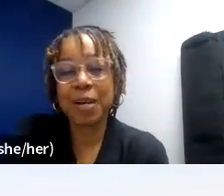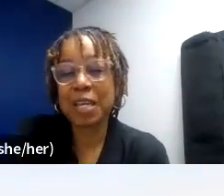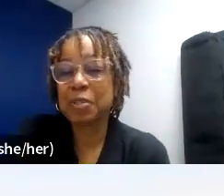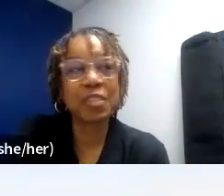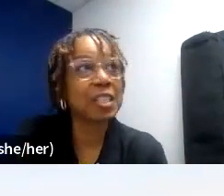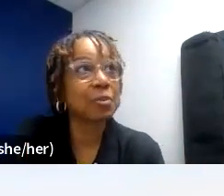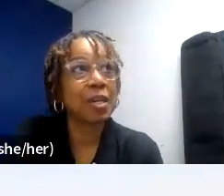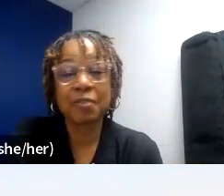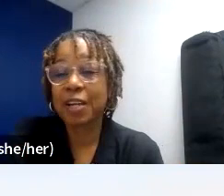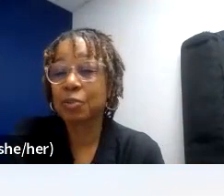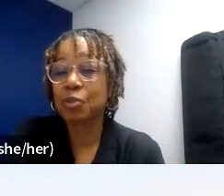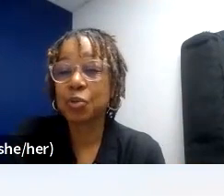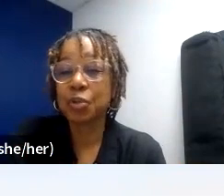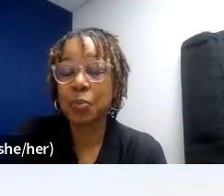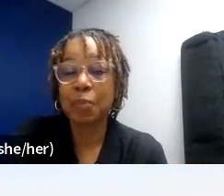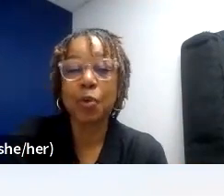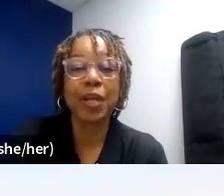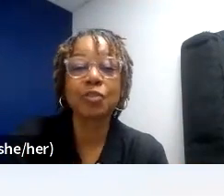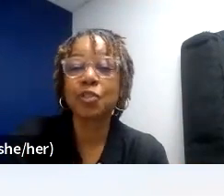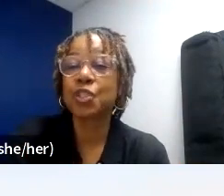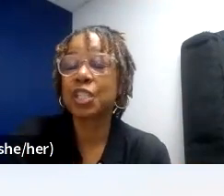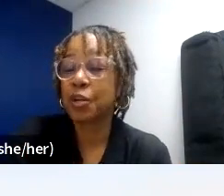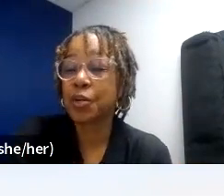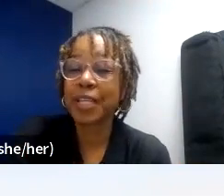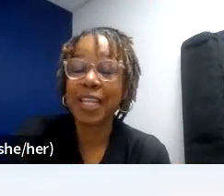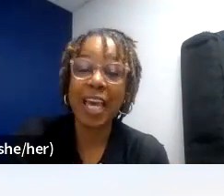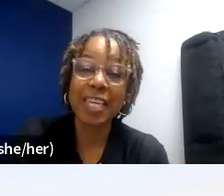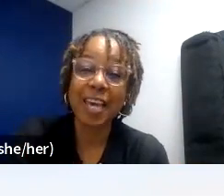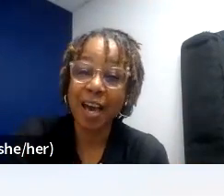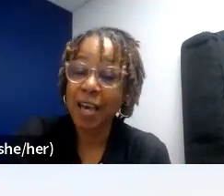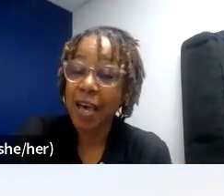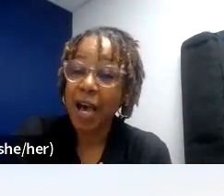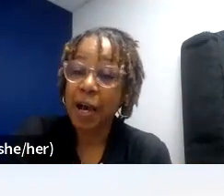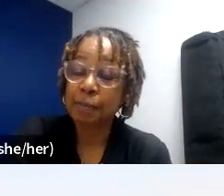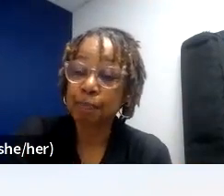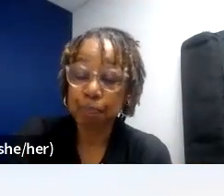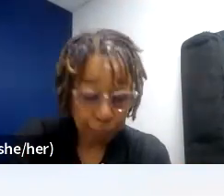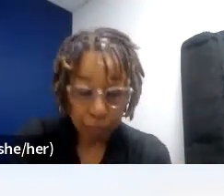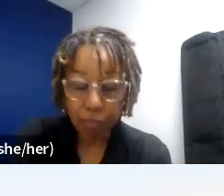today. My name is Vanita Ray. If I don't know you, my pronouns are she, her, and ella.